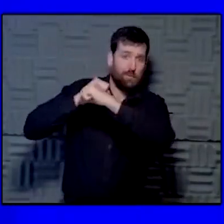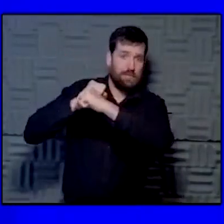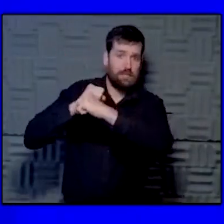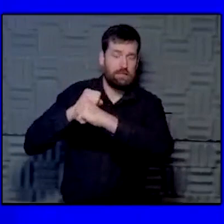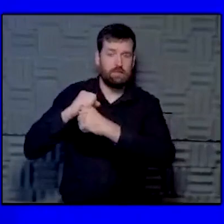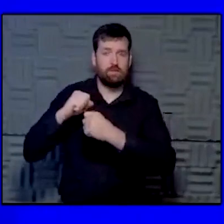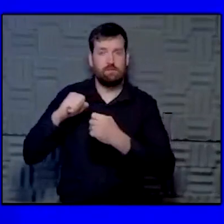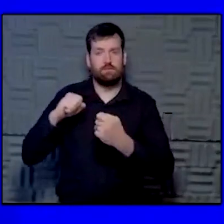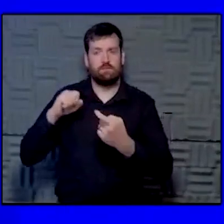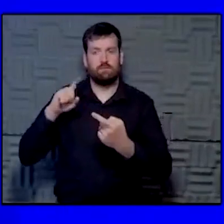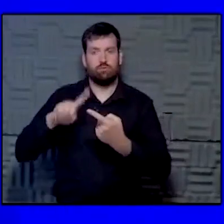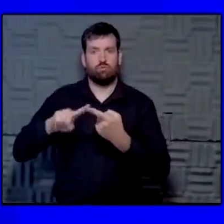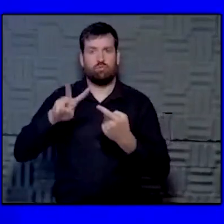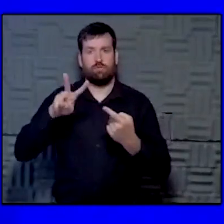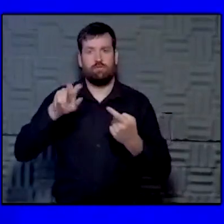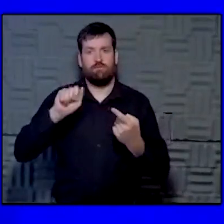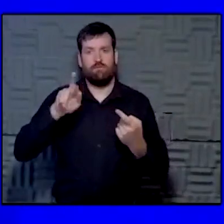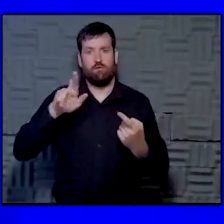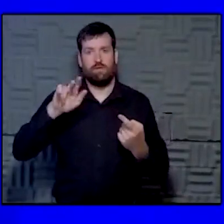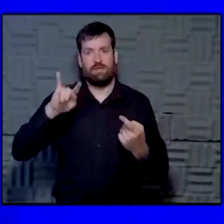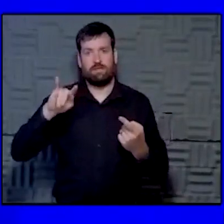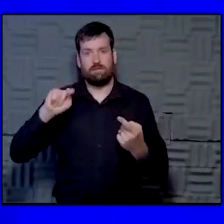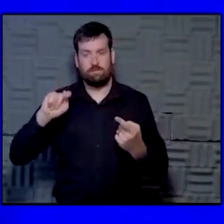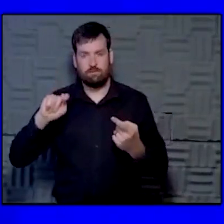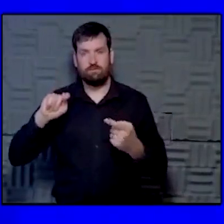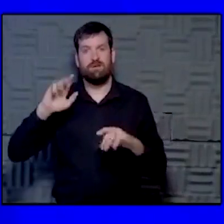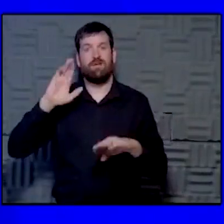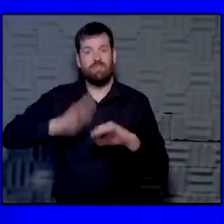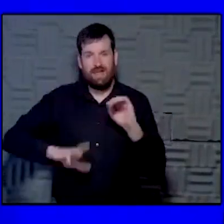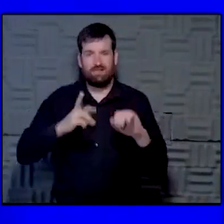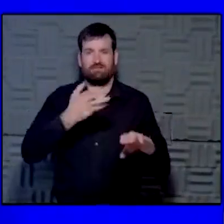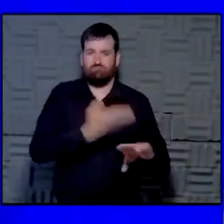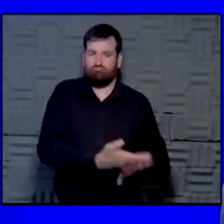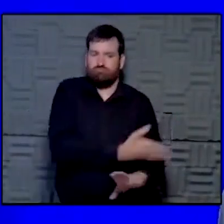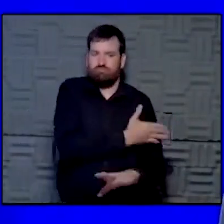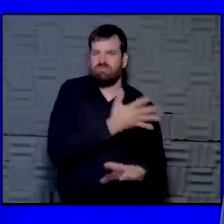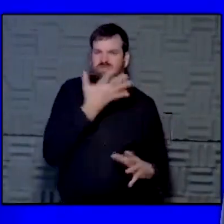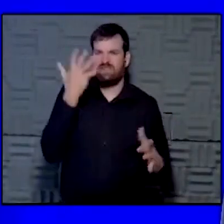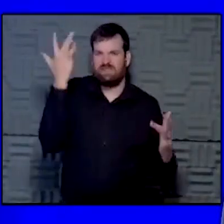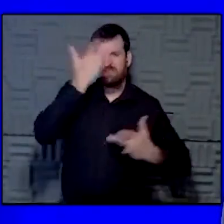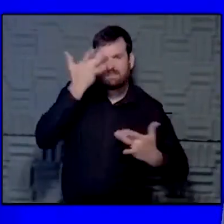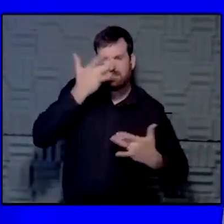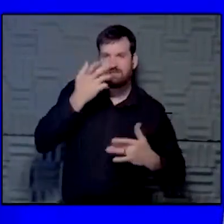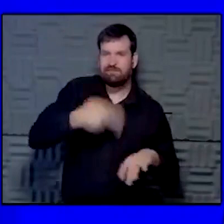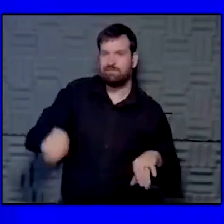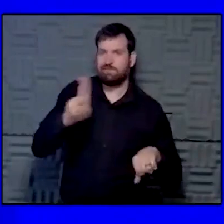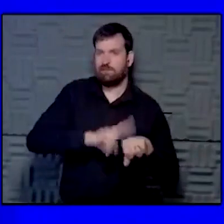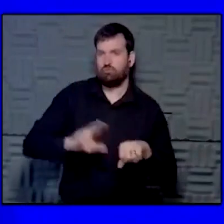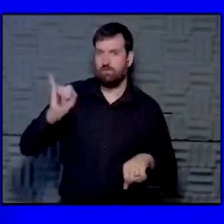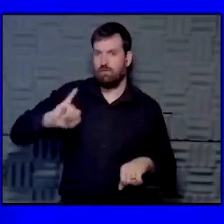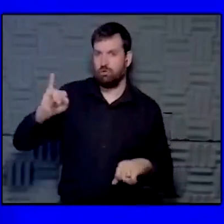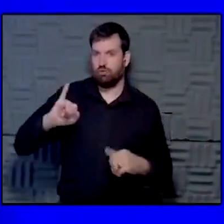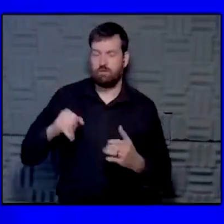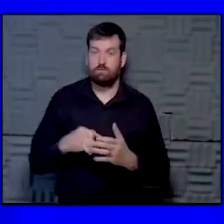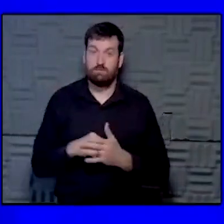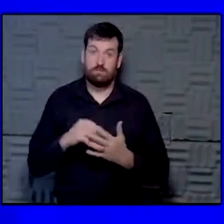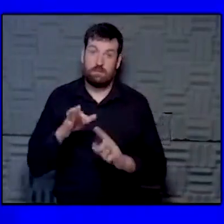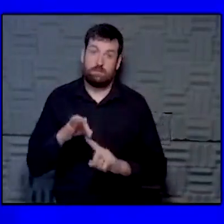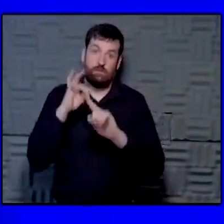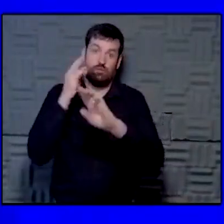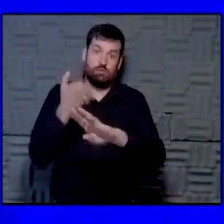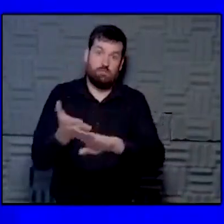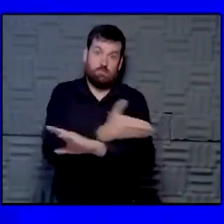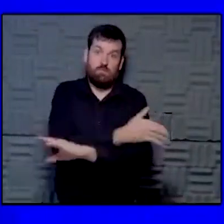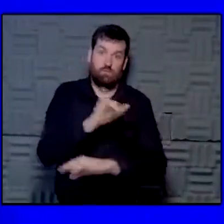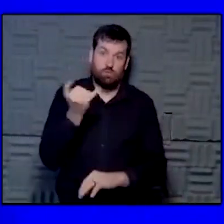especially some of these variants that are circulating than does previous natural infection, especially, probably before the first of the year when it